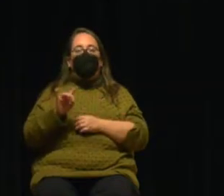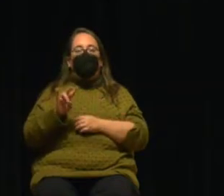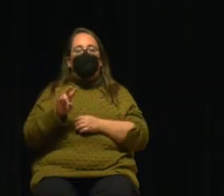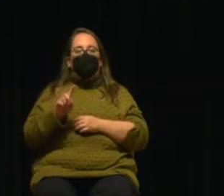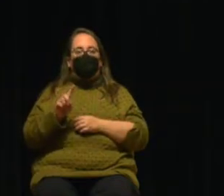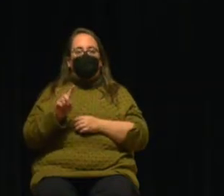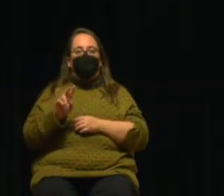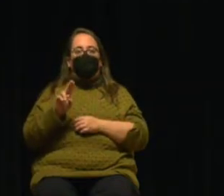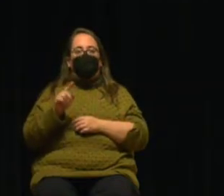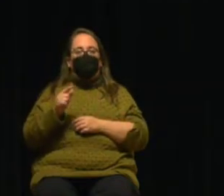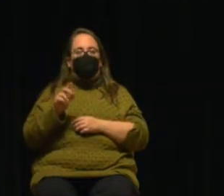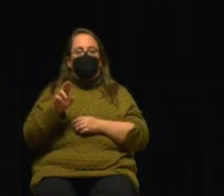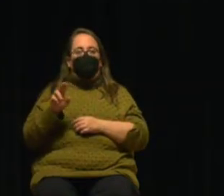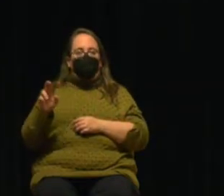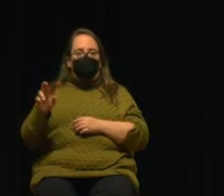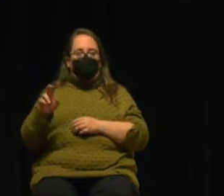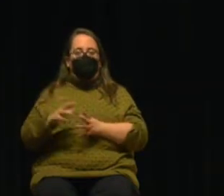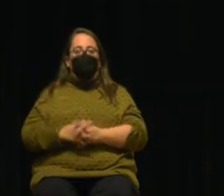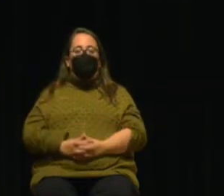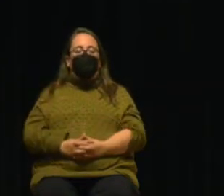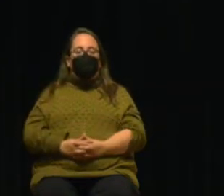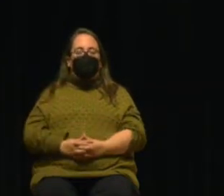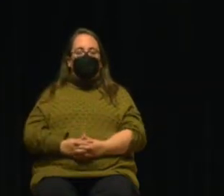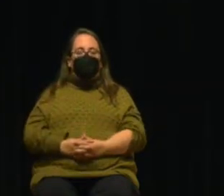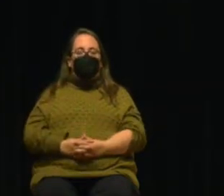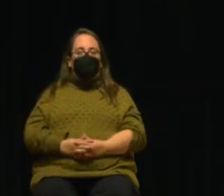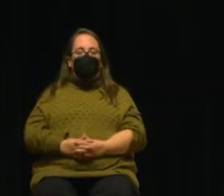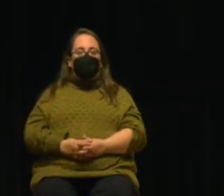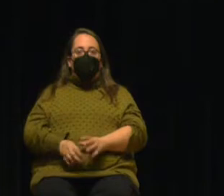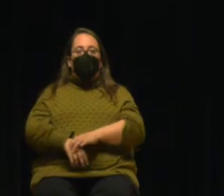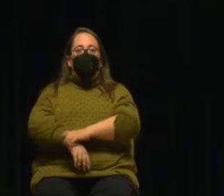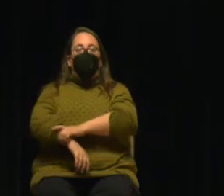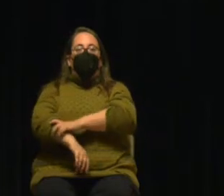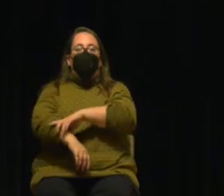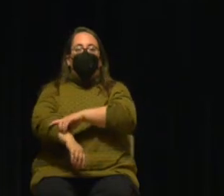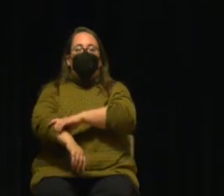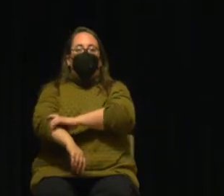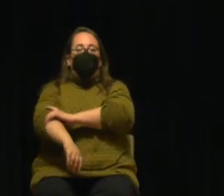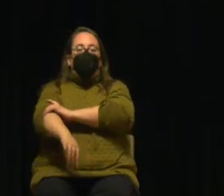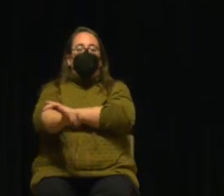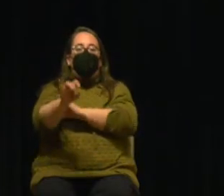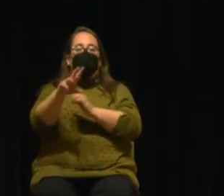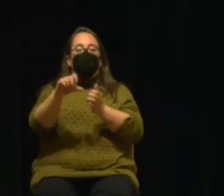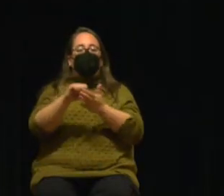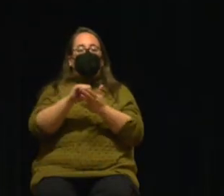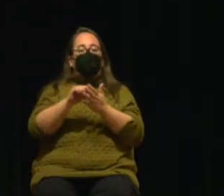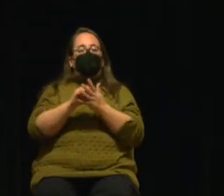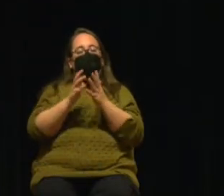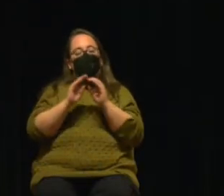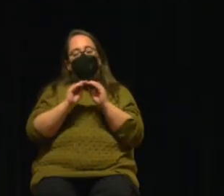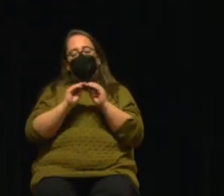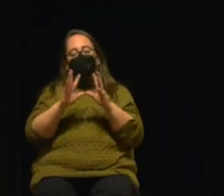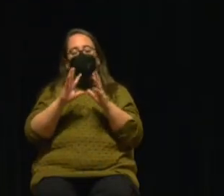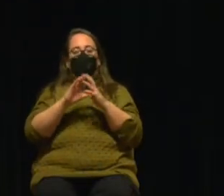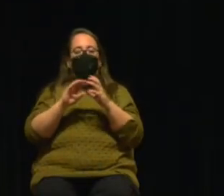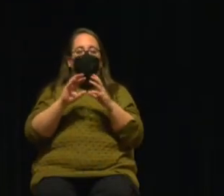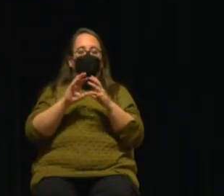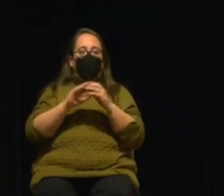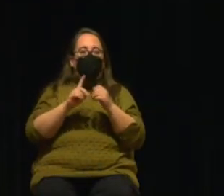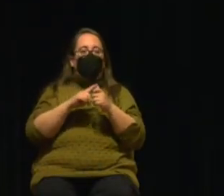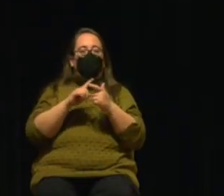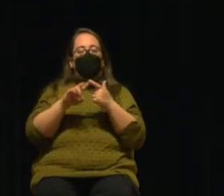The Underground Railroad. Nearly 800 pages of vivid stories,